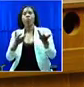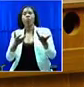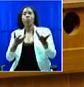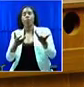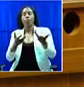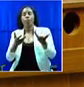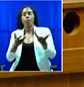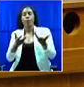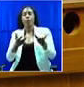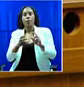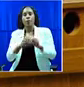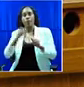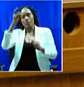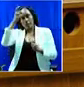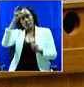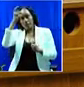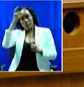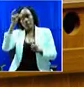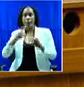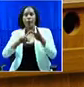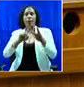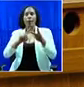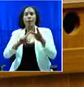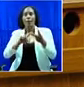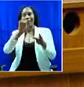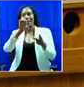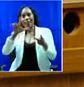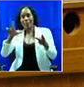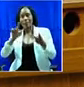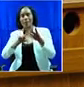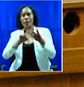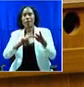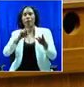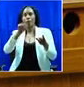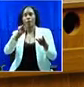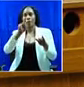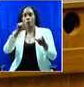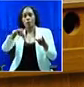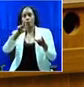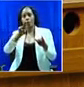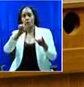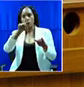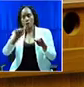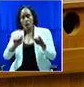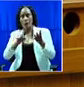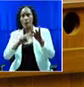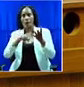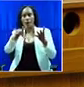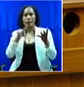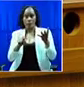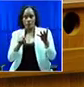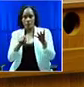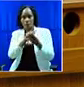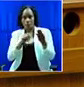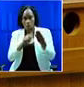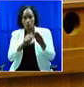in East London, in Ngqura, as well as in Cape Town. The release of high-frequency